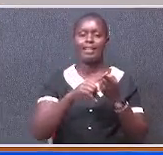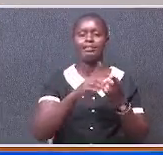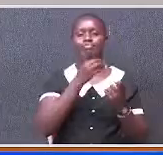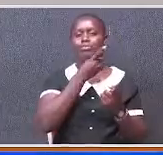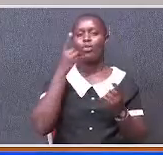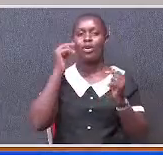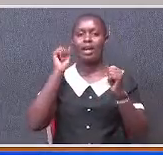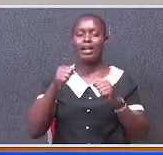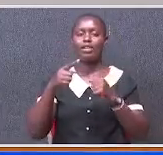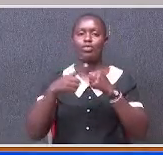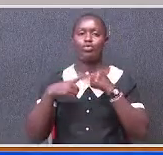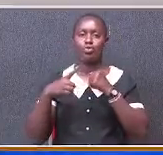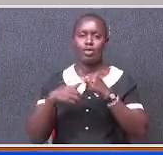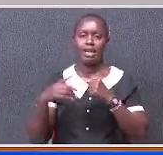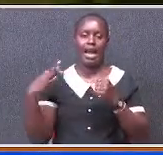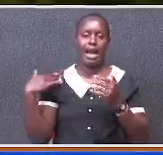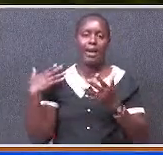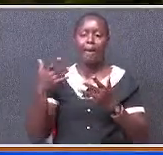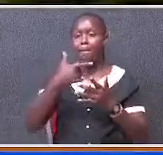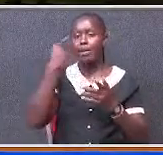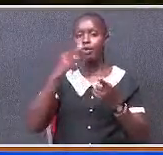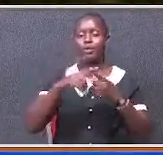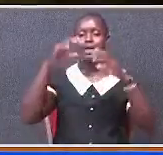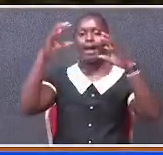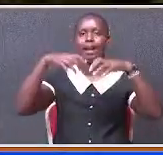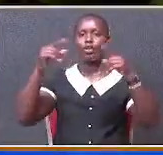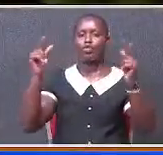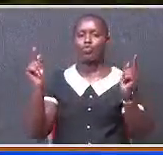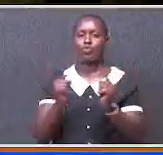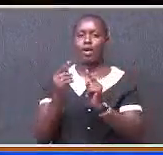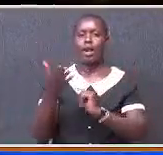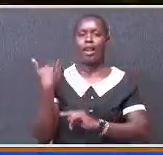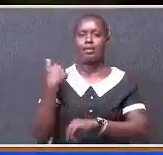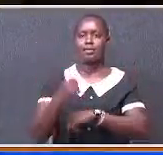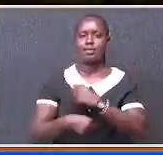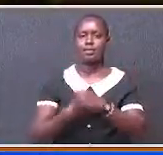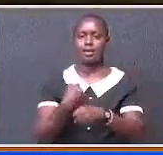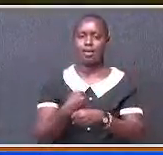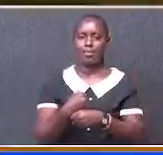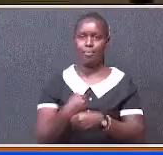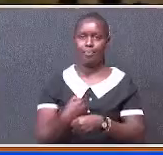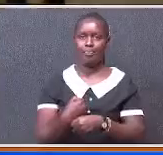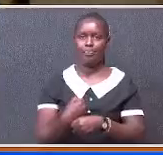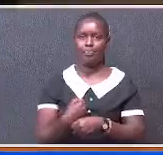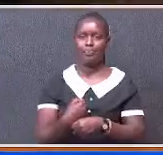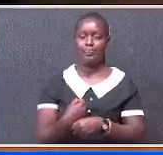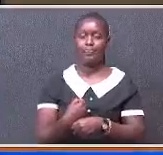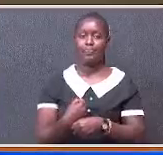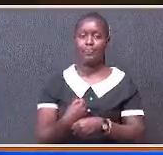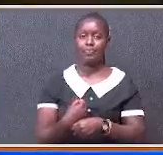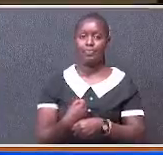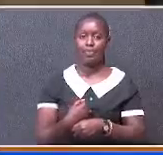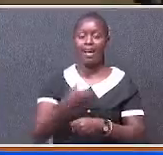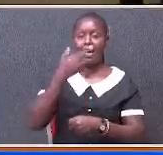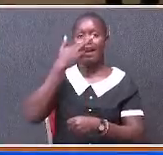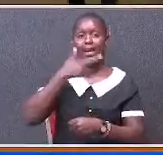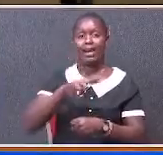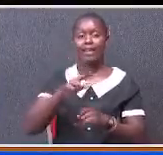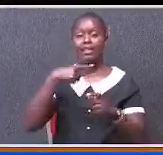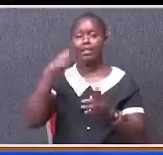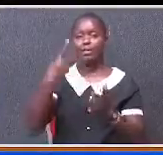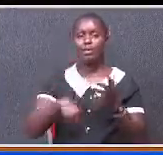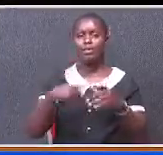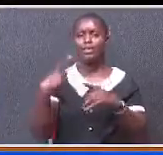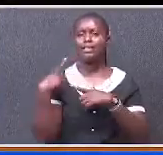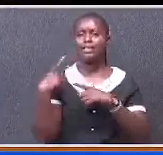after the depressed rainfall last year. The second in command further noted that since he was sworn